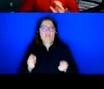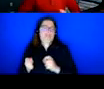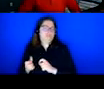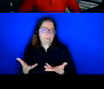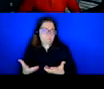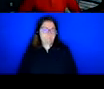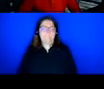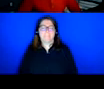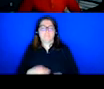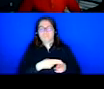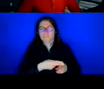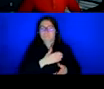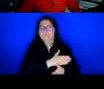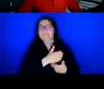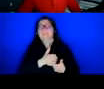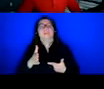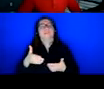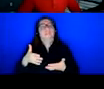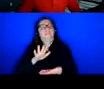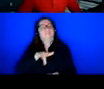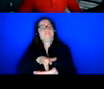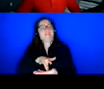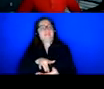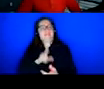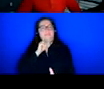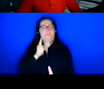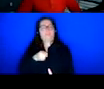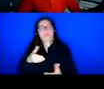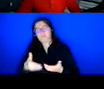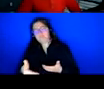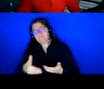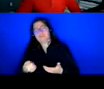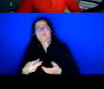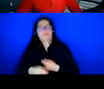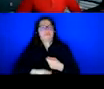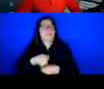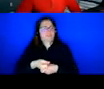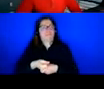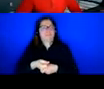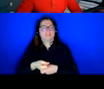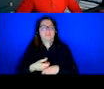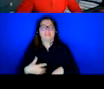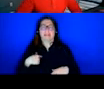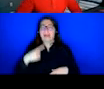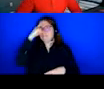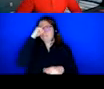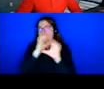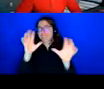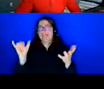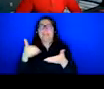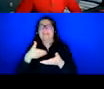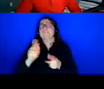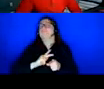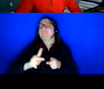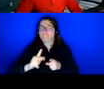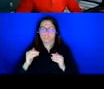Next is medium goals. So these are things that you want to accomplish in the next couple of years. I kind of think it as like the next professional step.